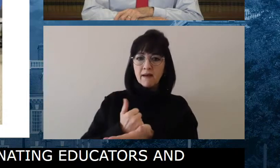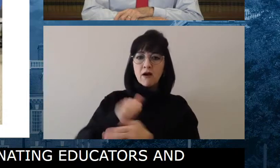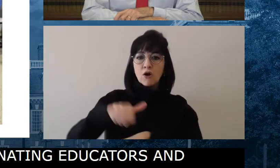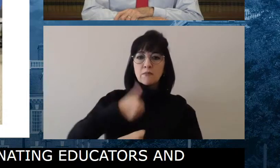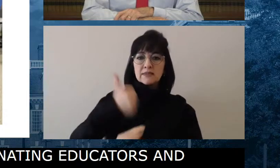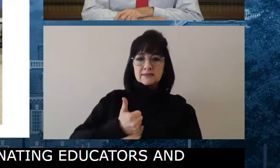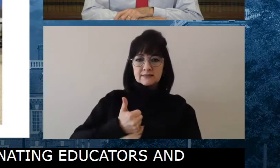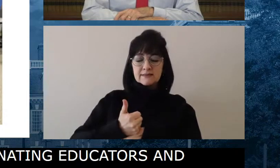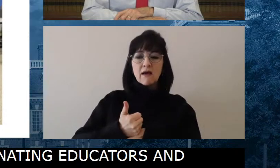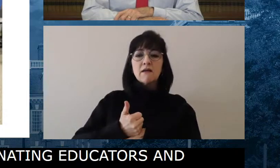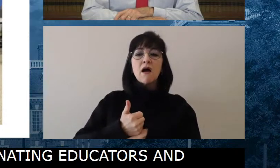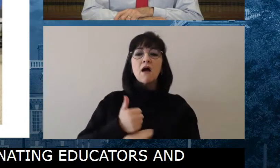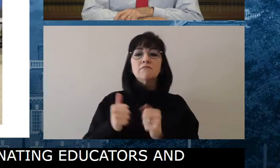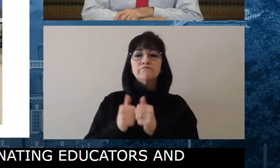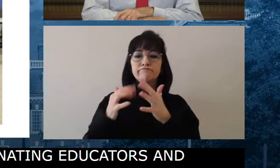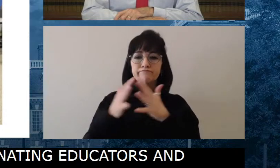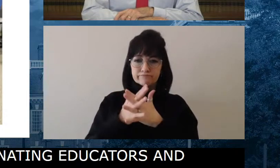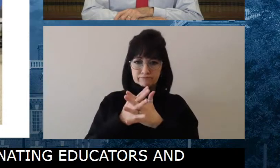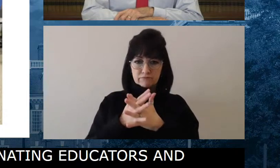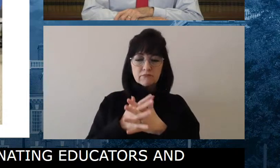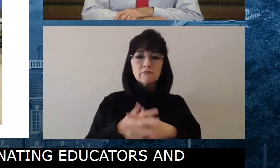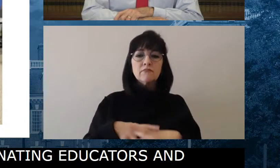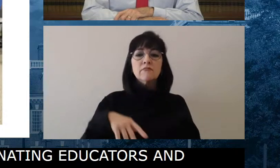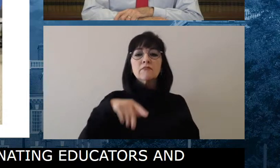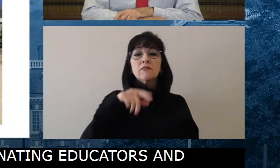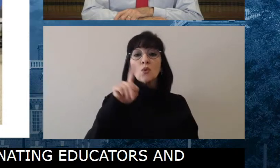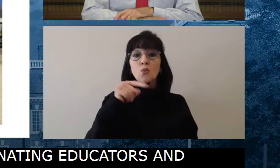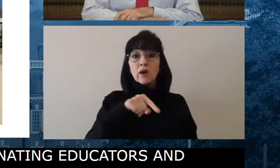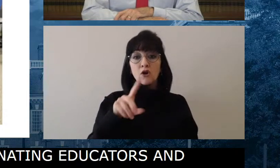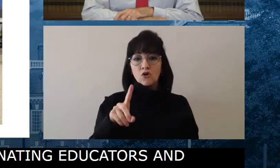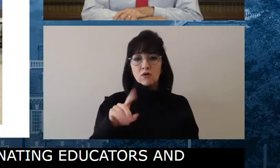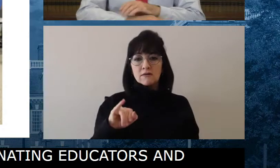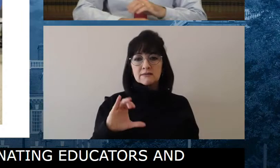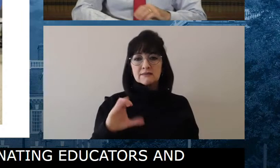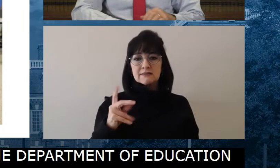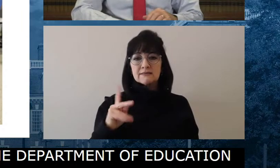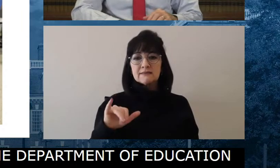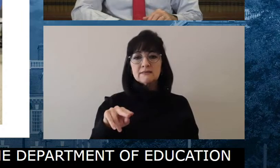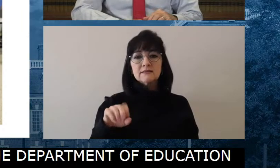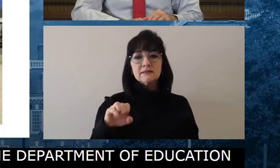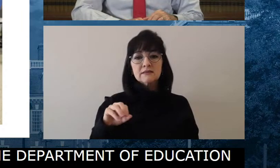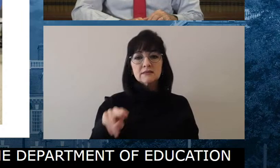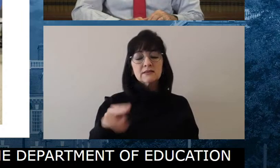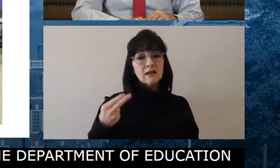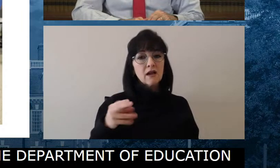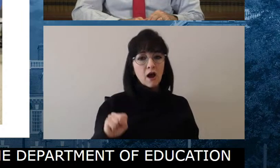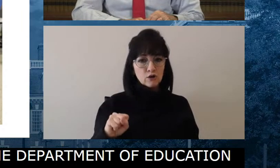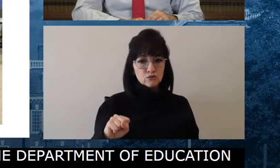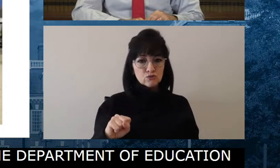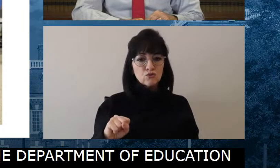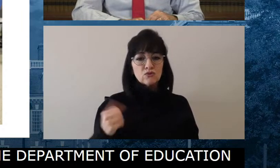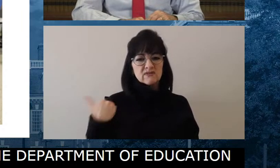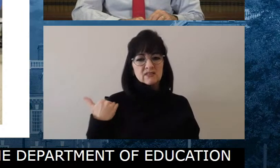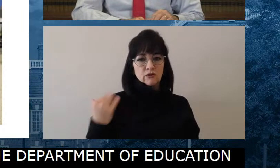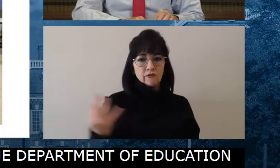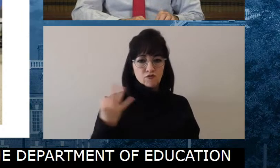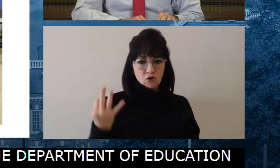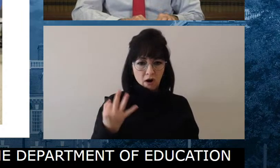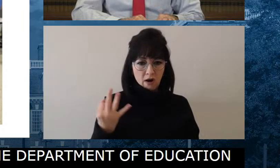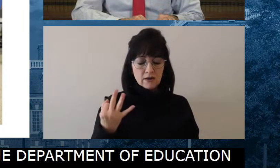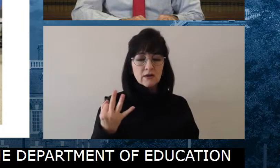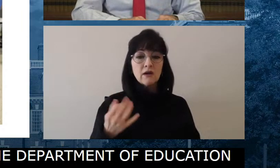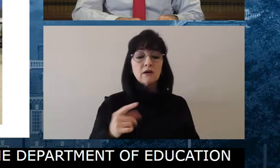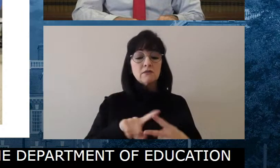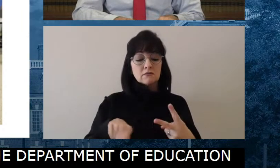John Dickinson High School on Friday. It went very smoothly. We're working in partnership with Albertsons pharmacies, as I